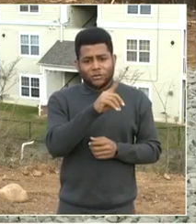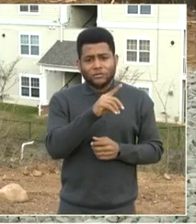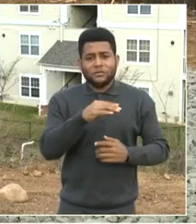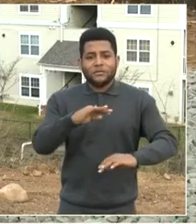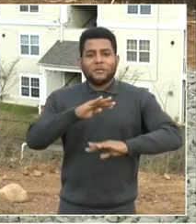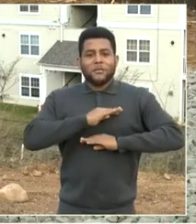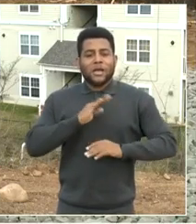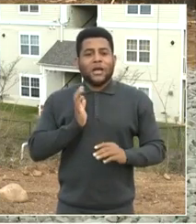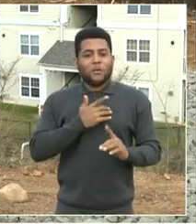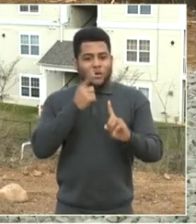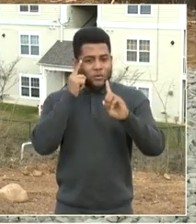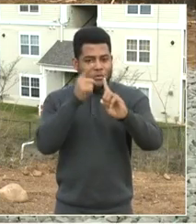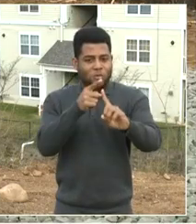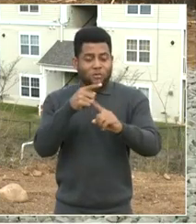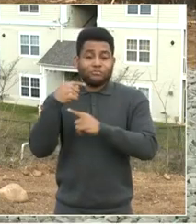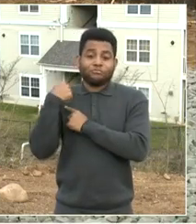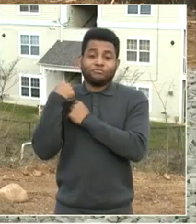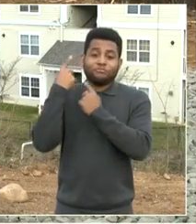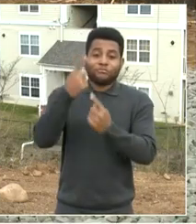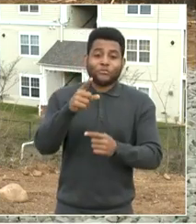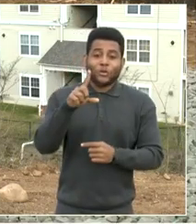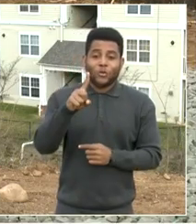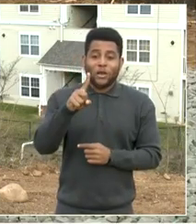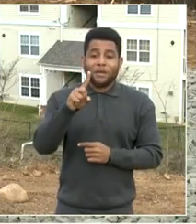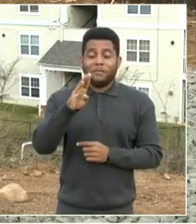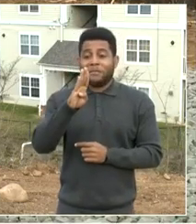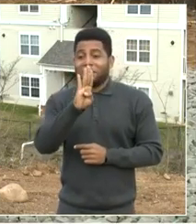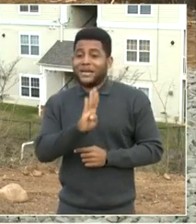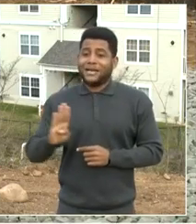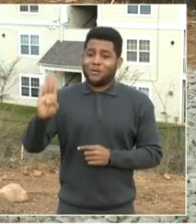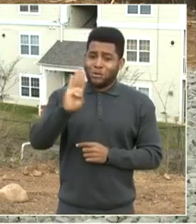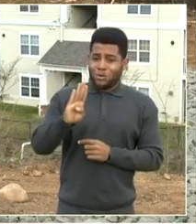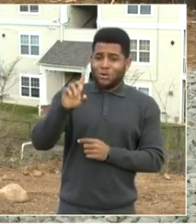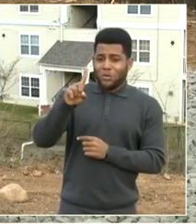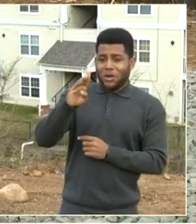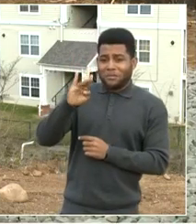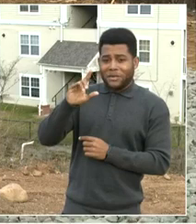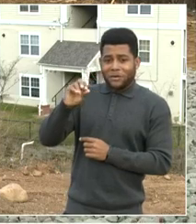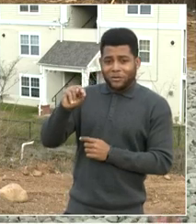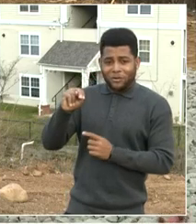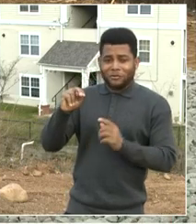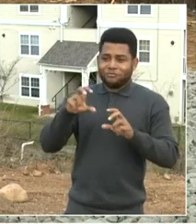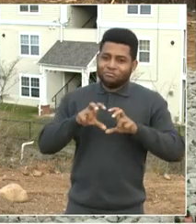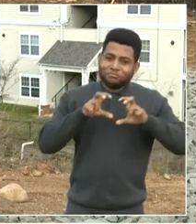billion to the Housing Production Trust Fund in 7 short years.